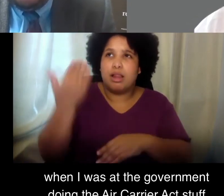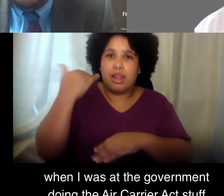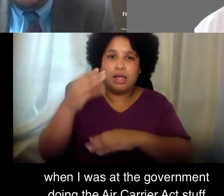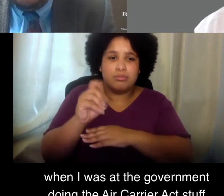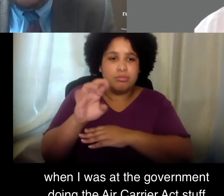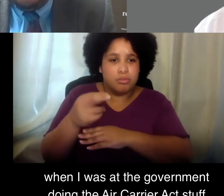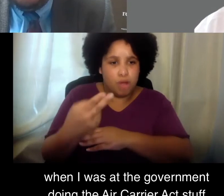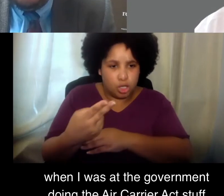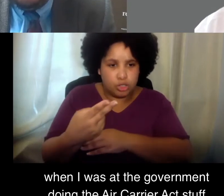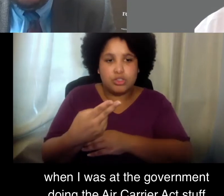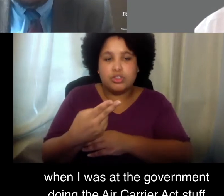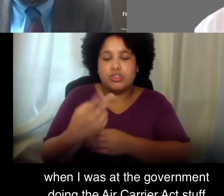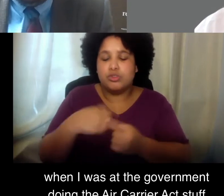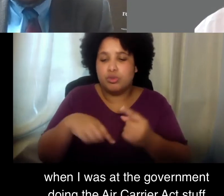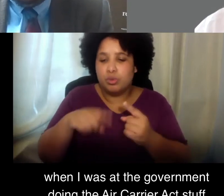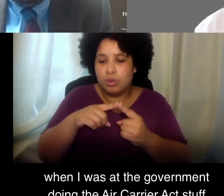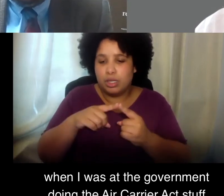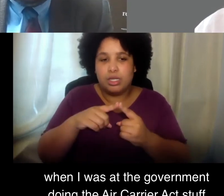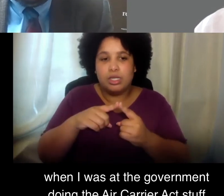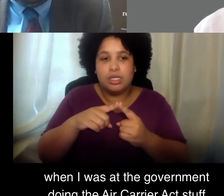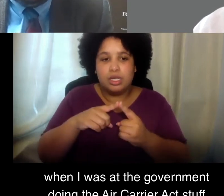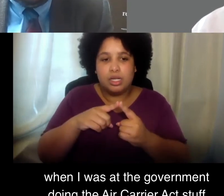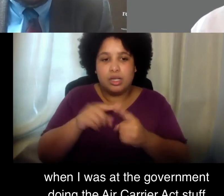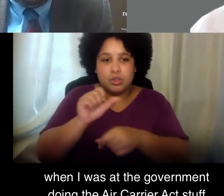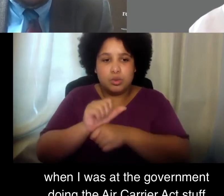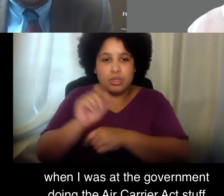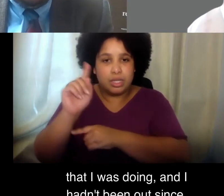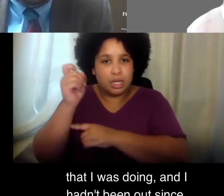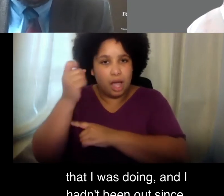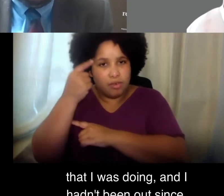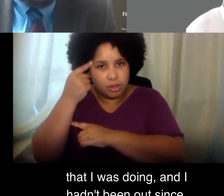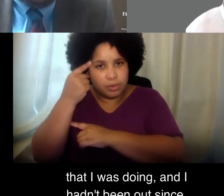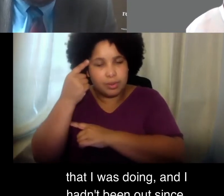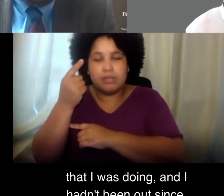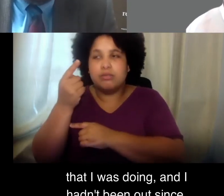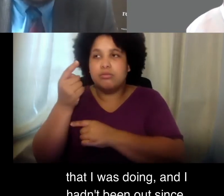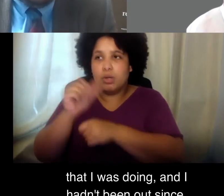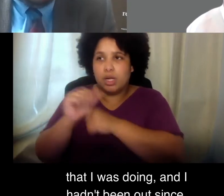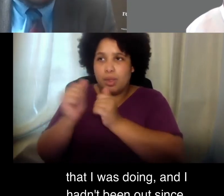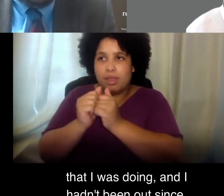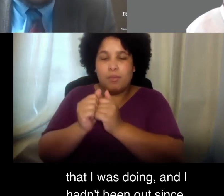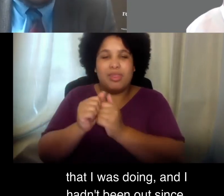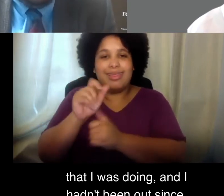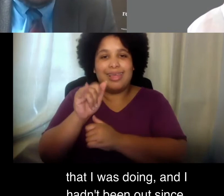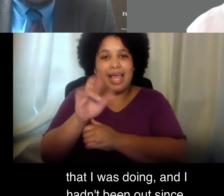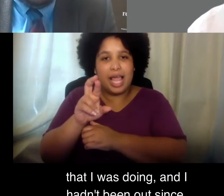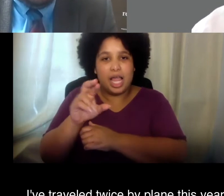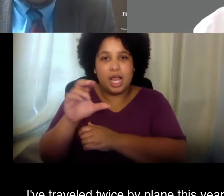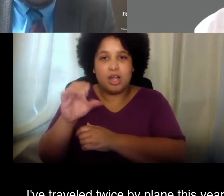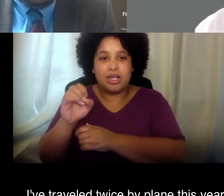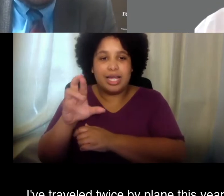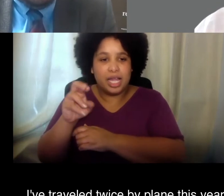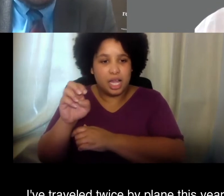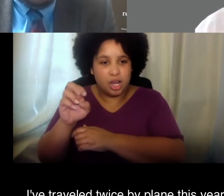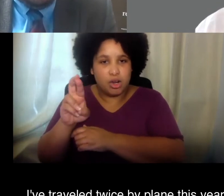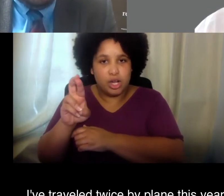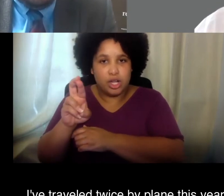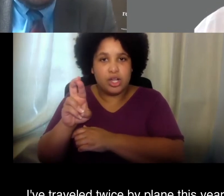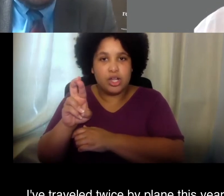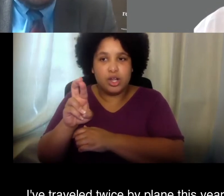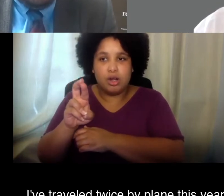I was at the government doing the Air Carrier Act stuff that I was doing, and I hadn't been out since. I've traveled